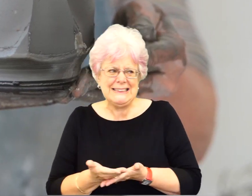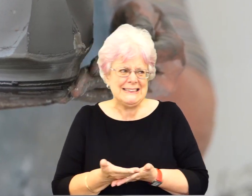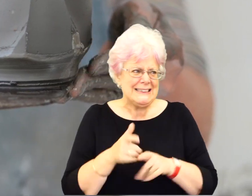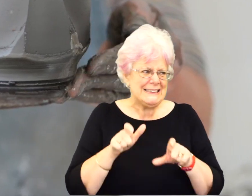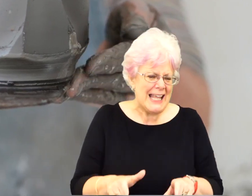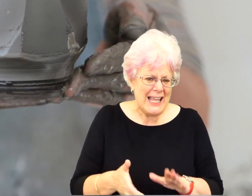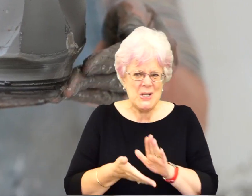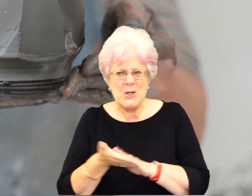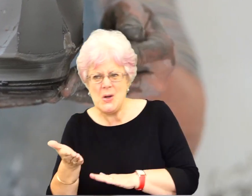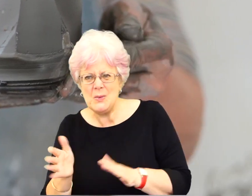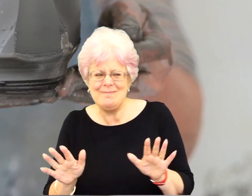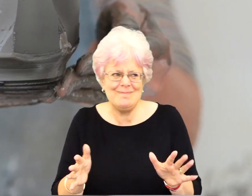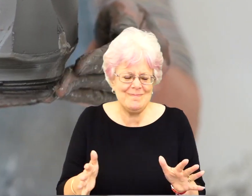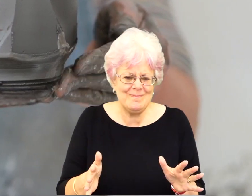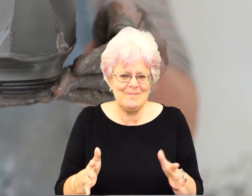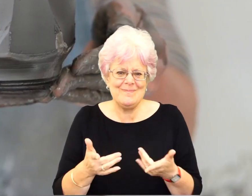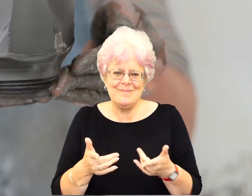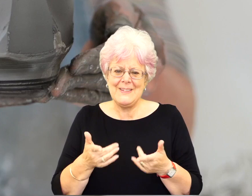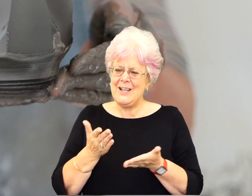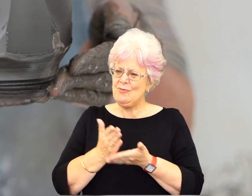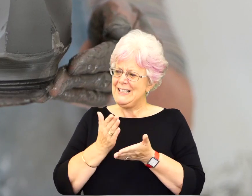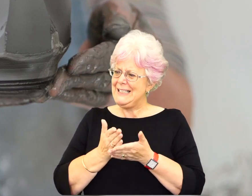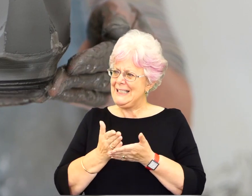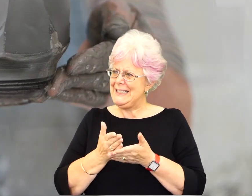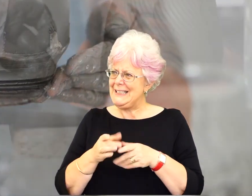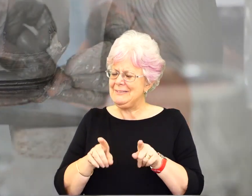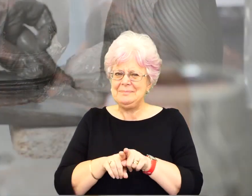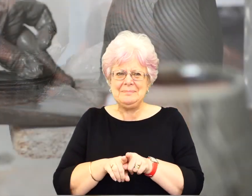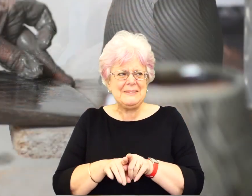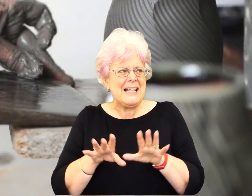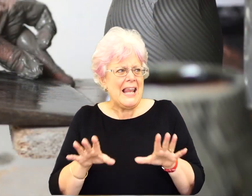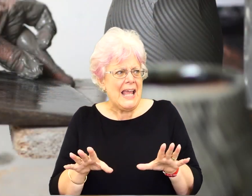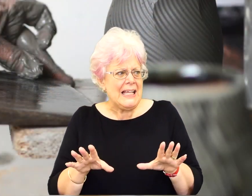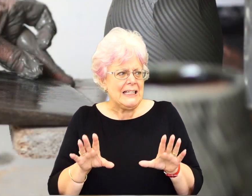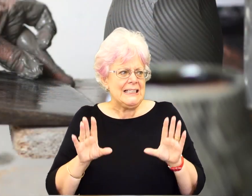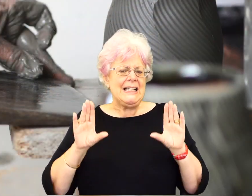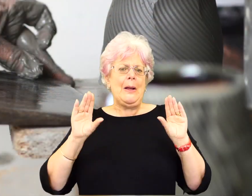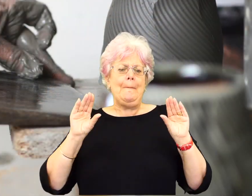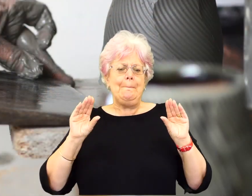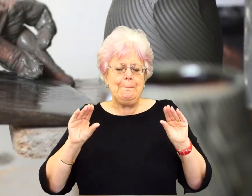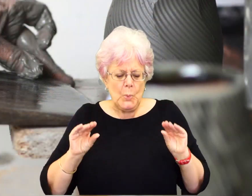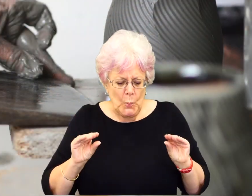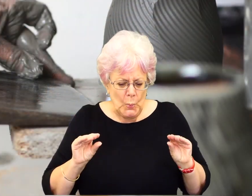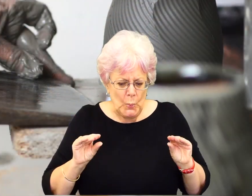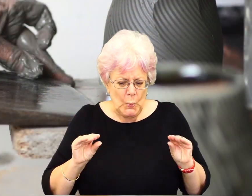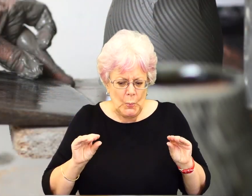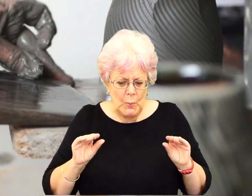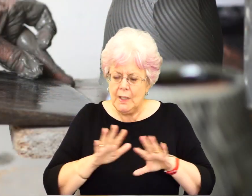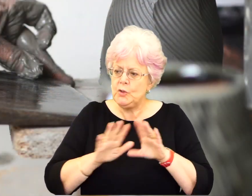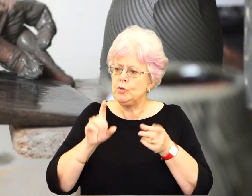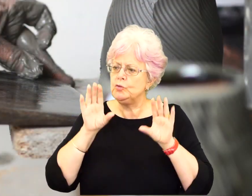here. It was actually like a pause. So I basically made a huge